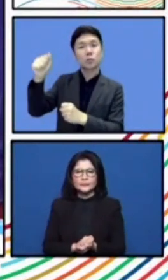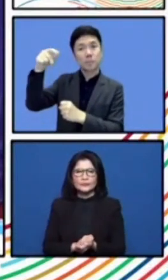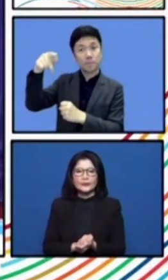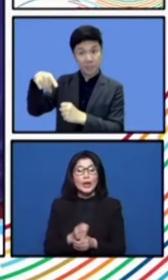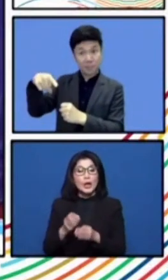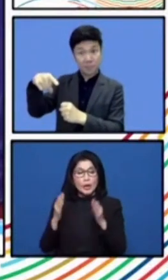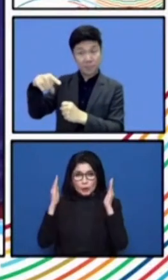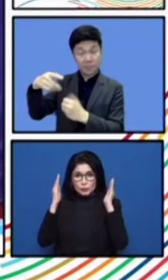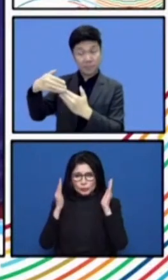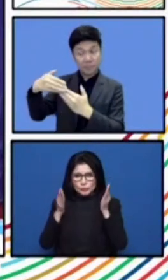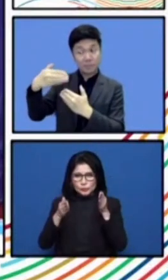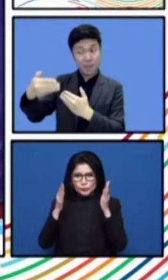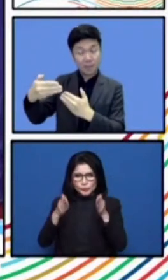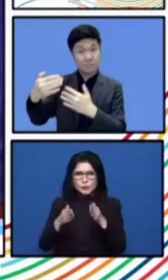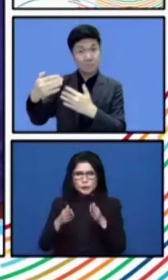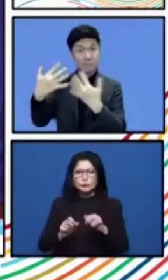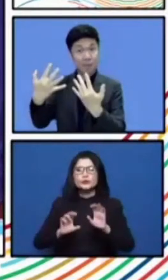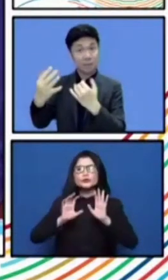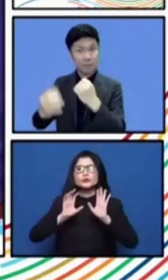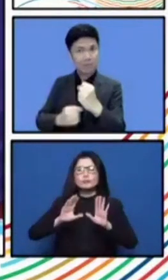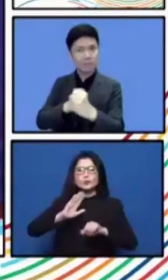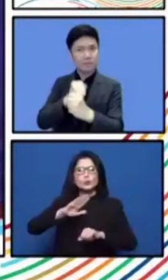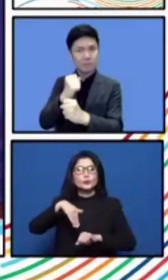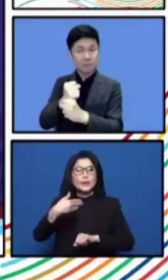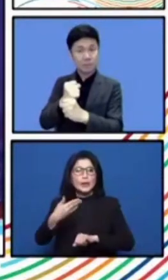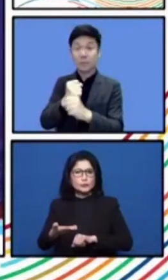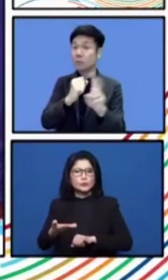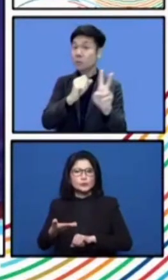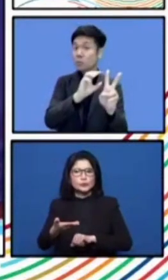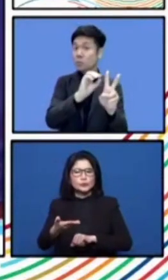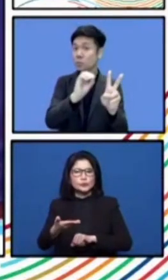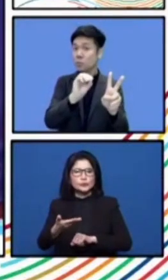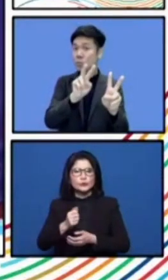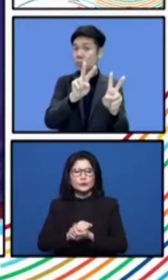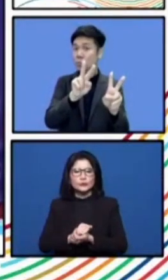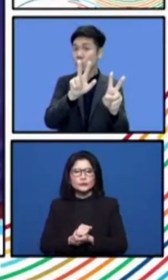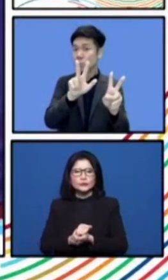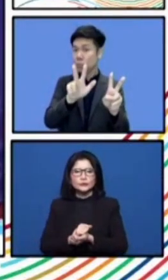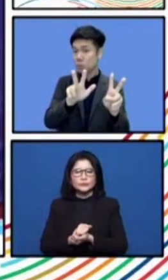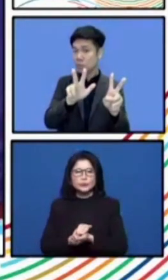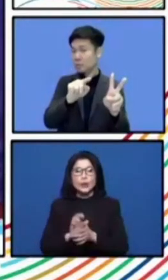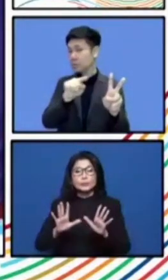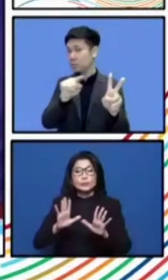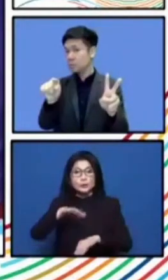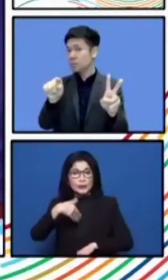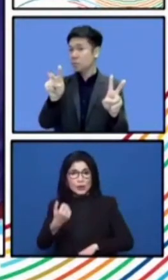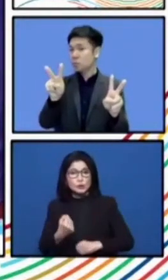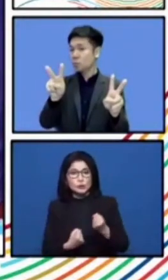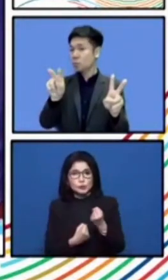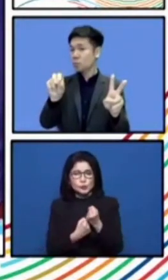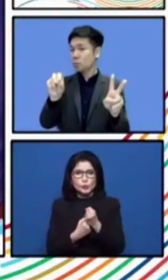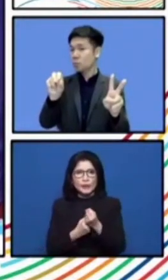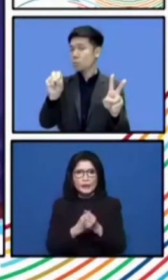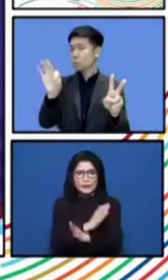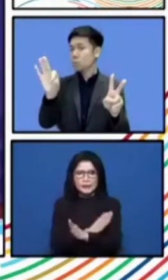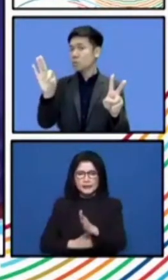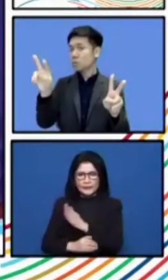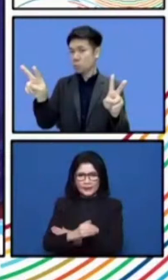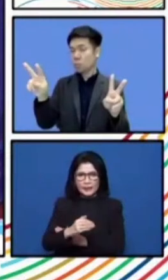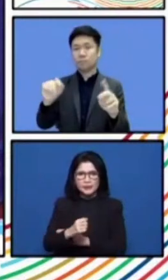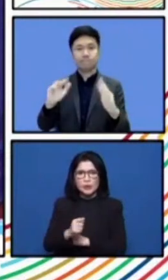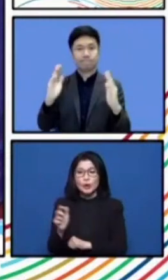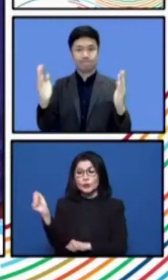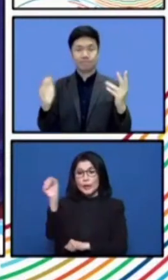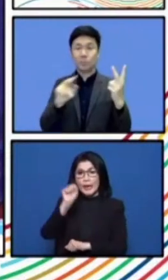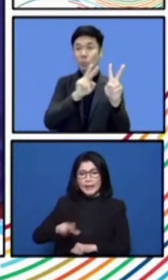disabilities starting from 2023 to we needed 2032 because only when we